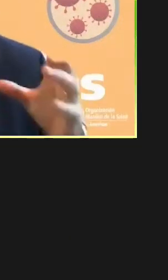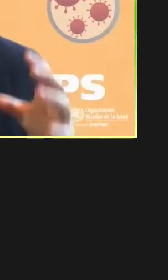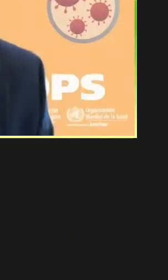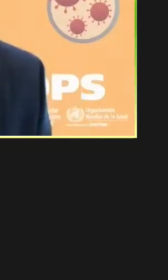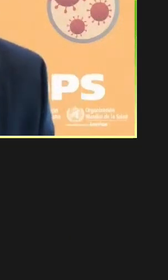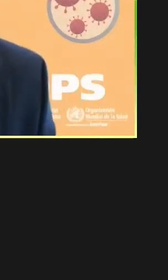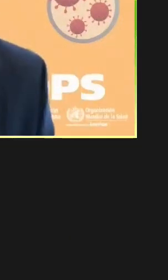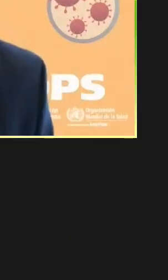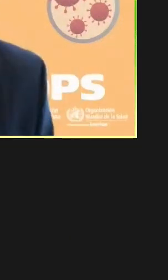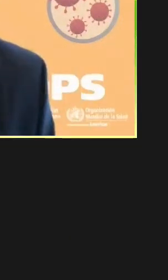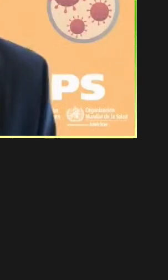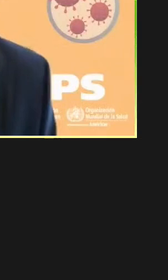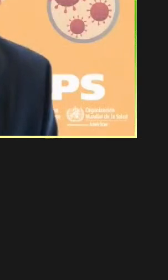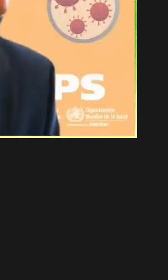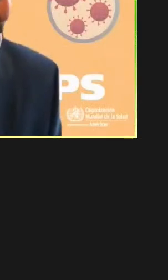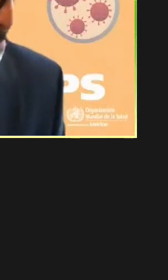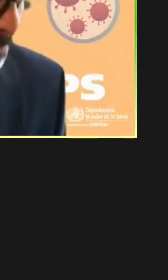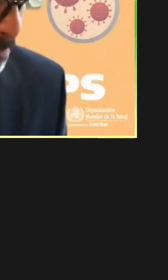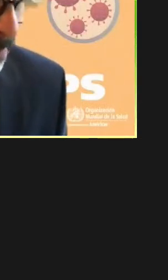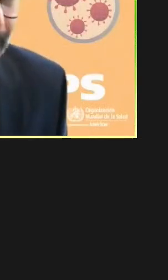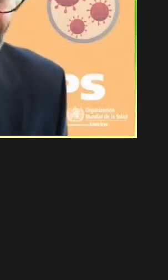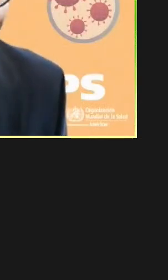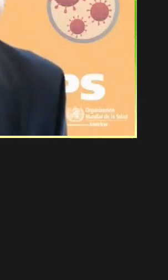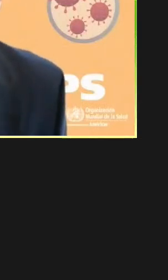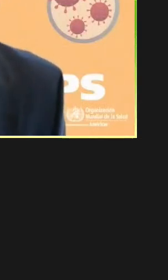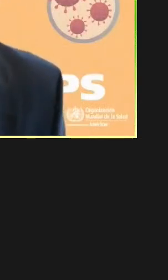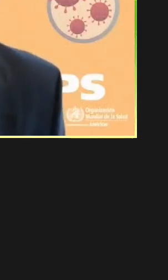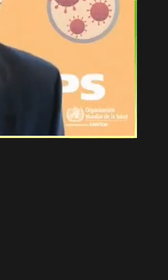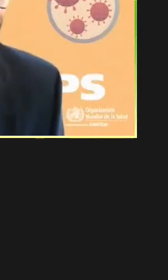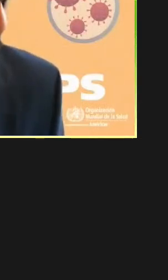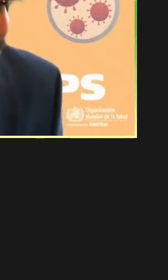mental health during the pandemic?